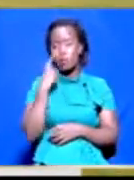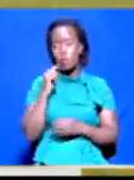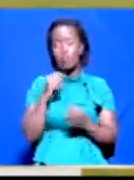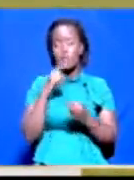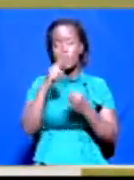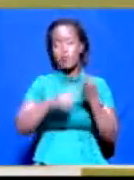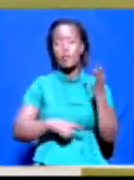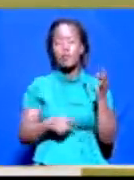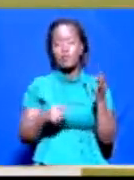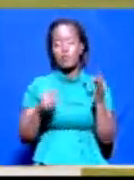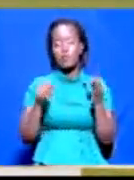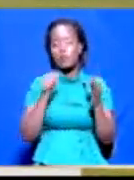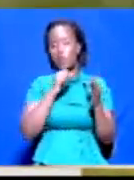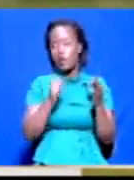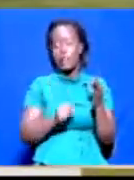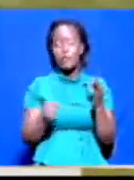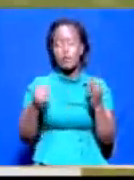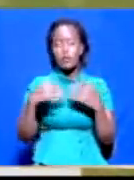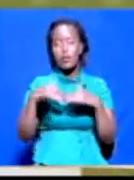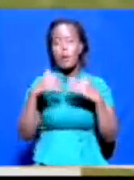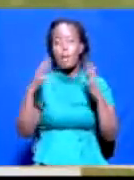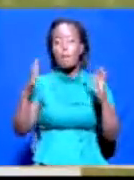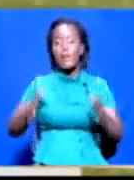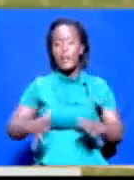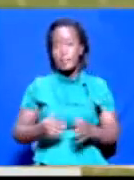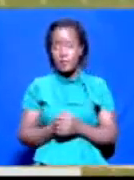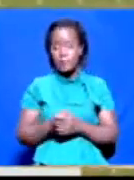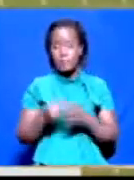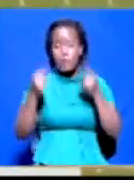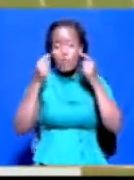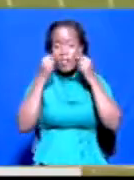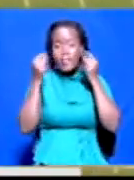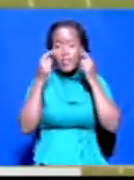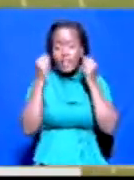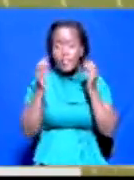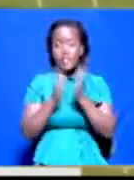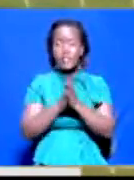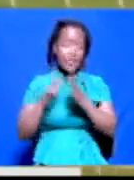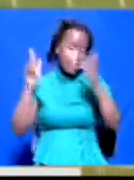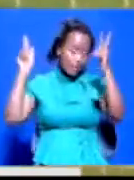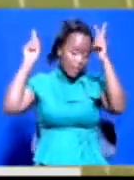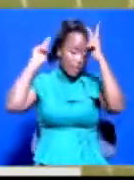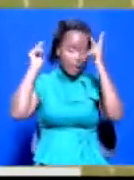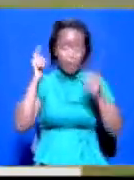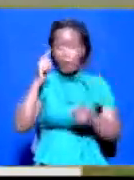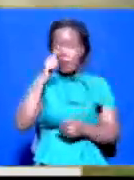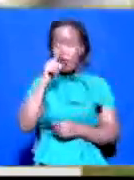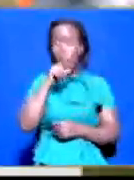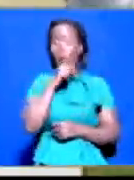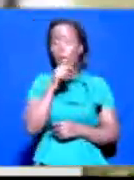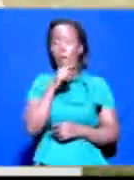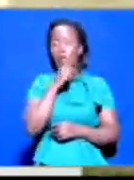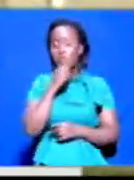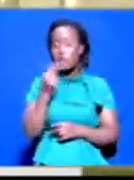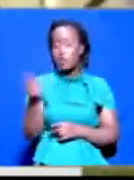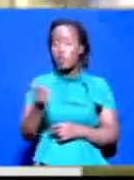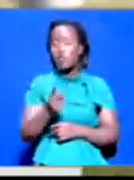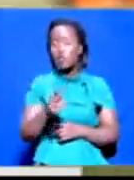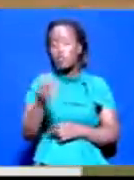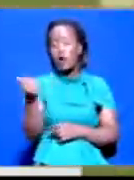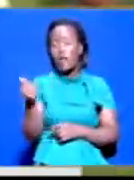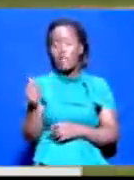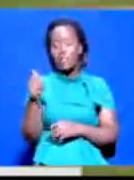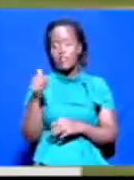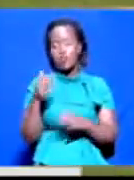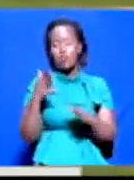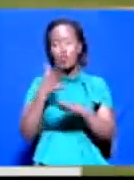players allowed into the squad. Tusker's Boniface Mushiri and Kakamega Homeboy's AS David Othiambo are the two other overage players included